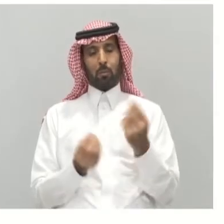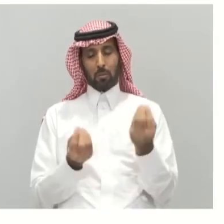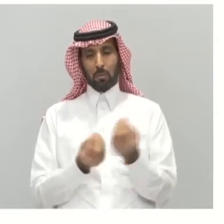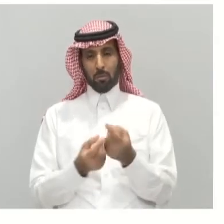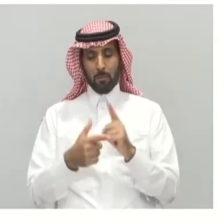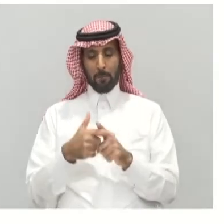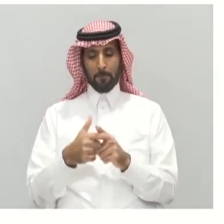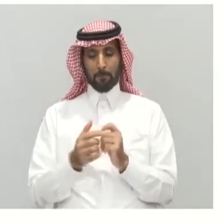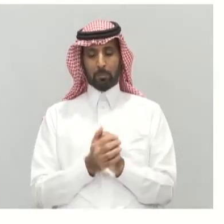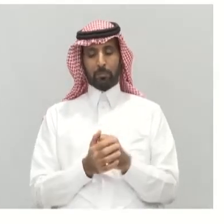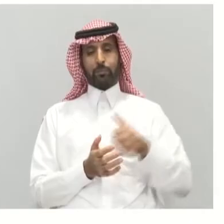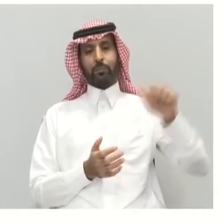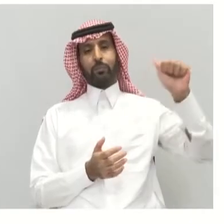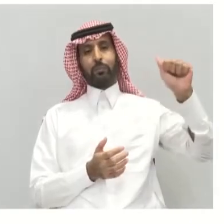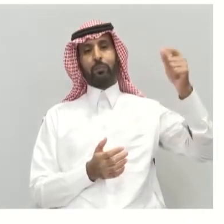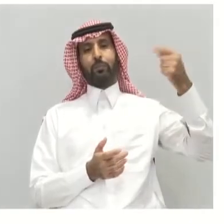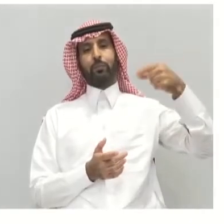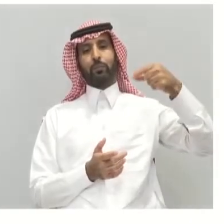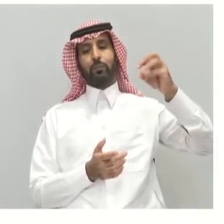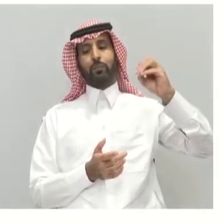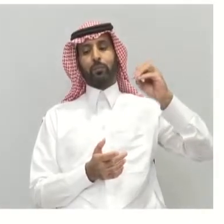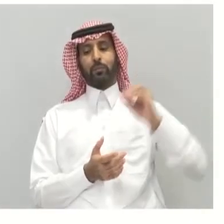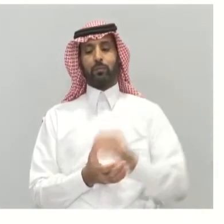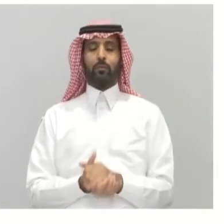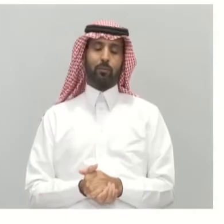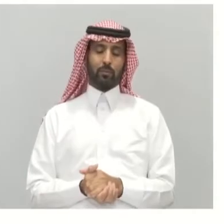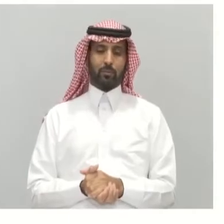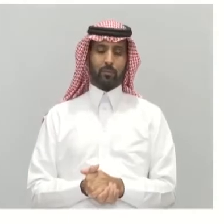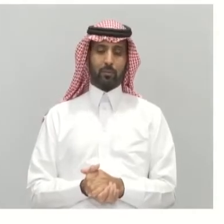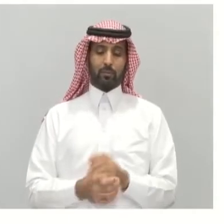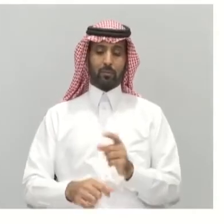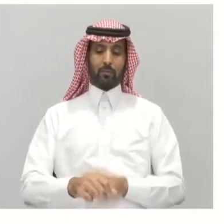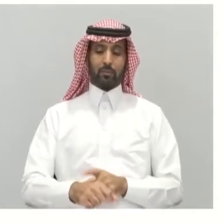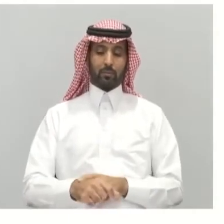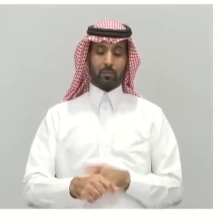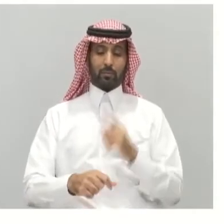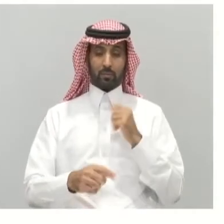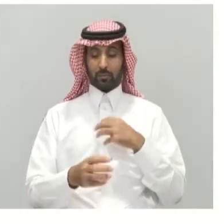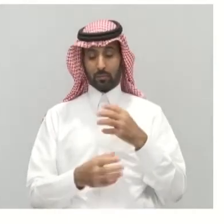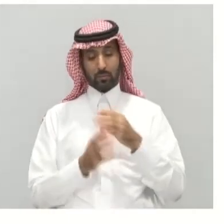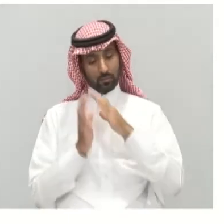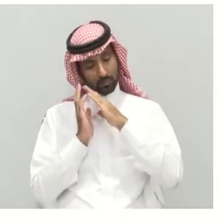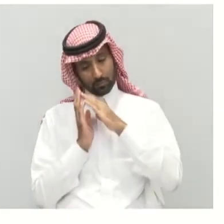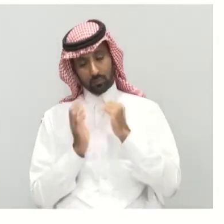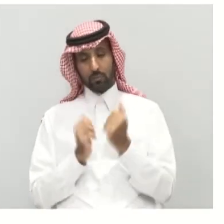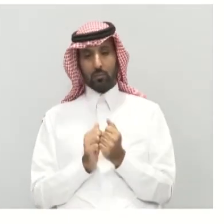So here you will write your age, okay? What time did you go to bed? We